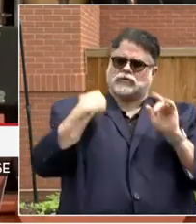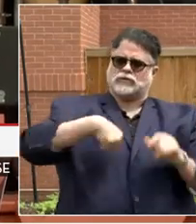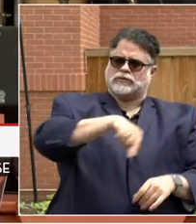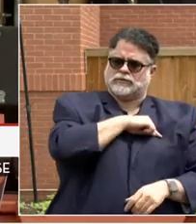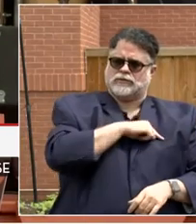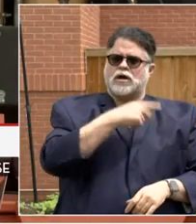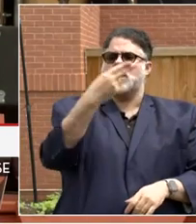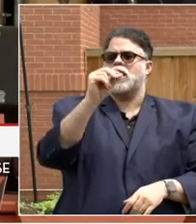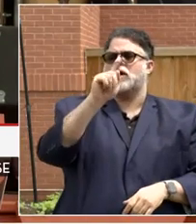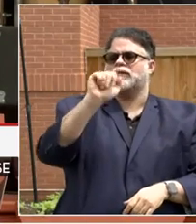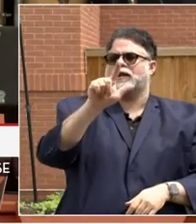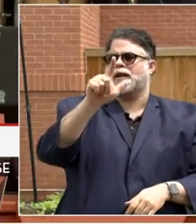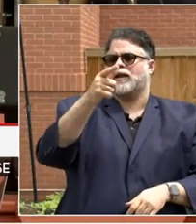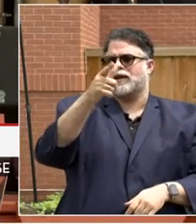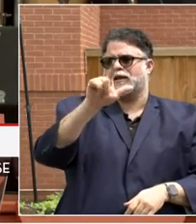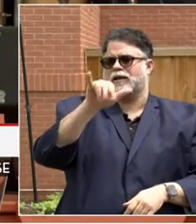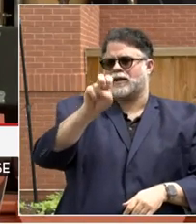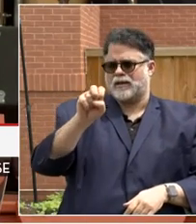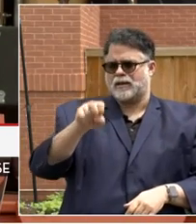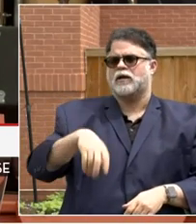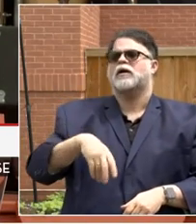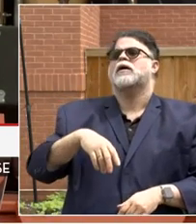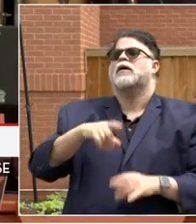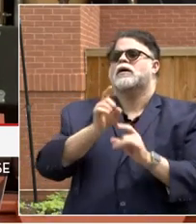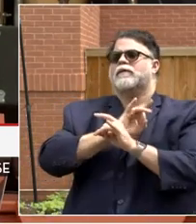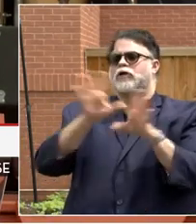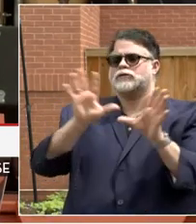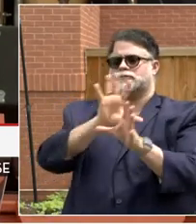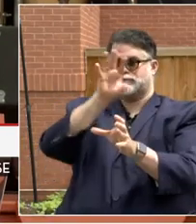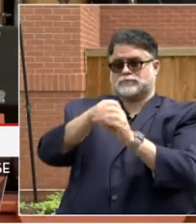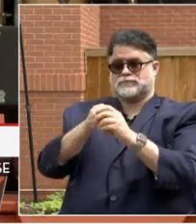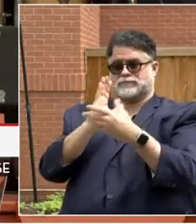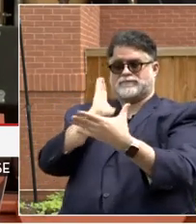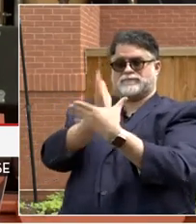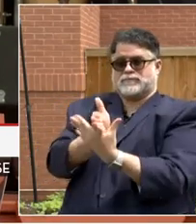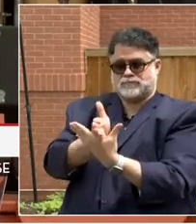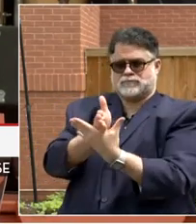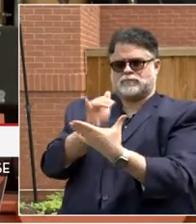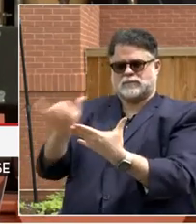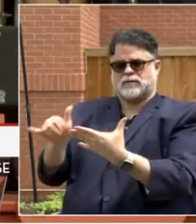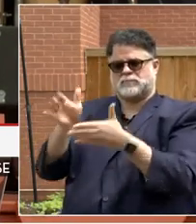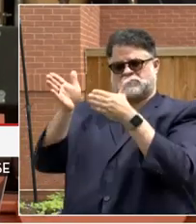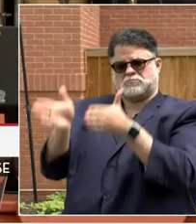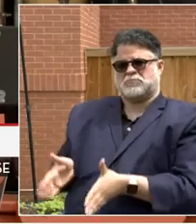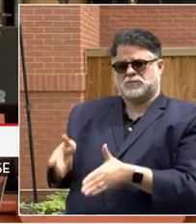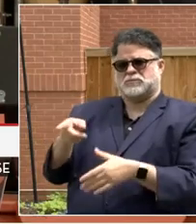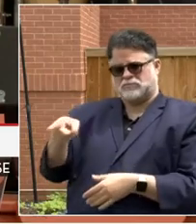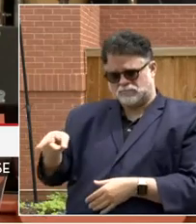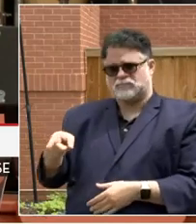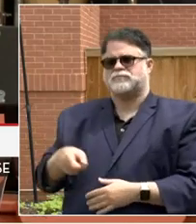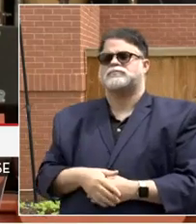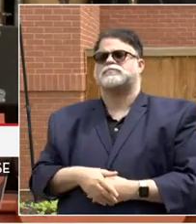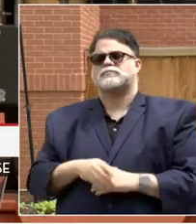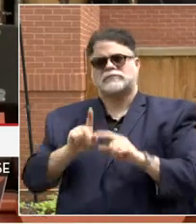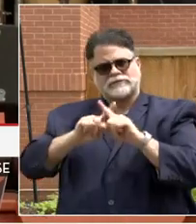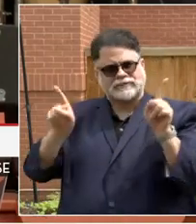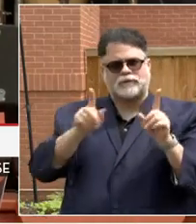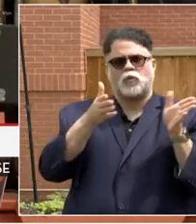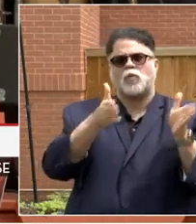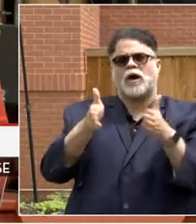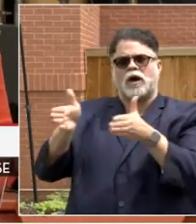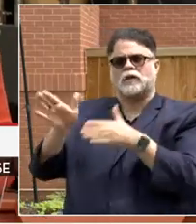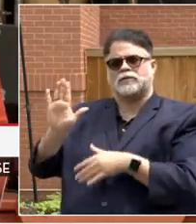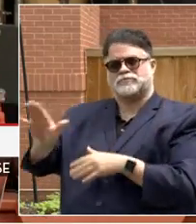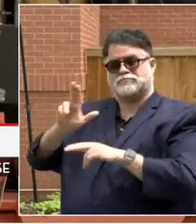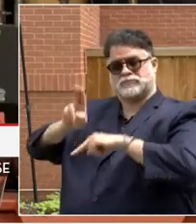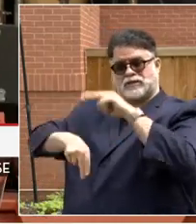prevention director. You're going to hear from her in a second. And she's going to tell you all the ways through building blocks, through the